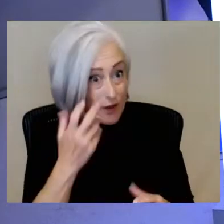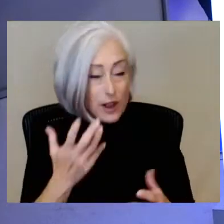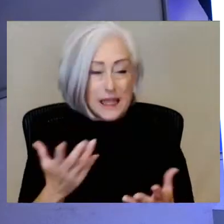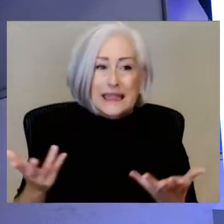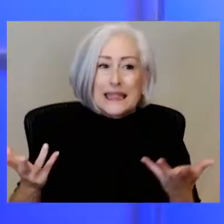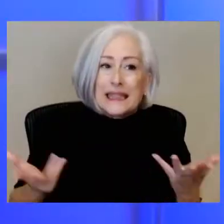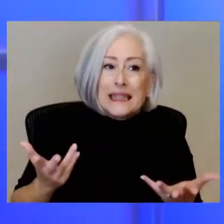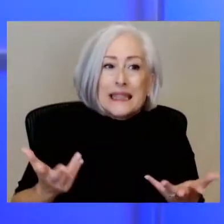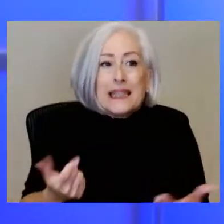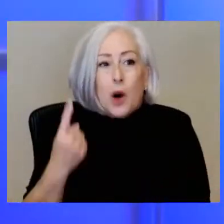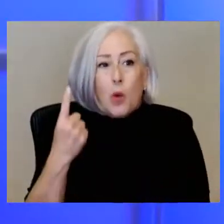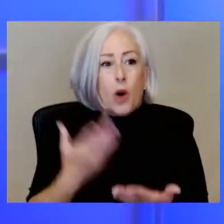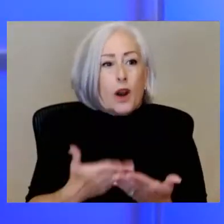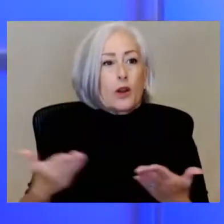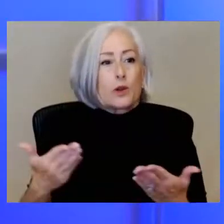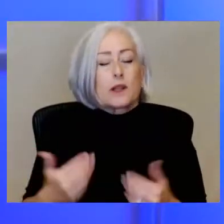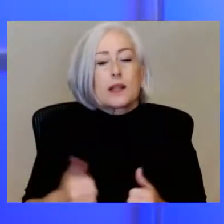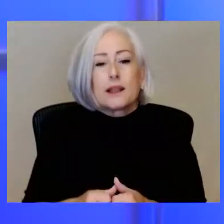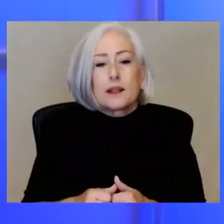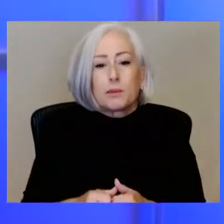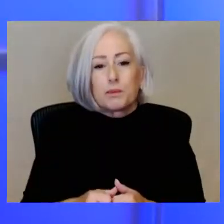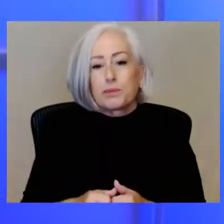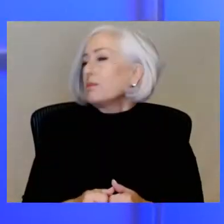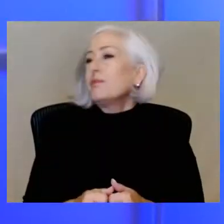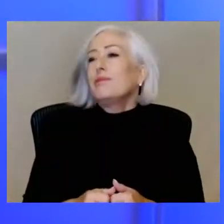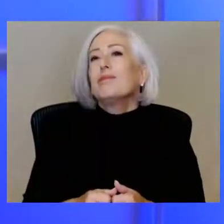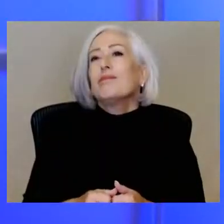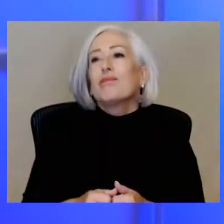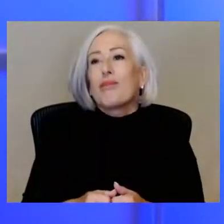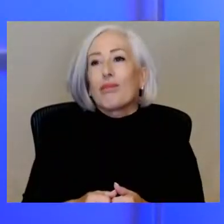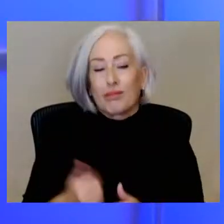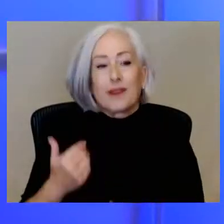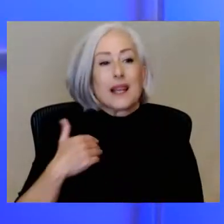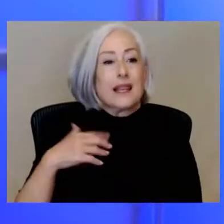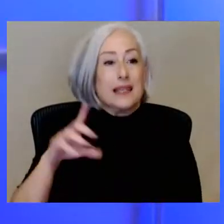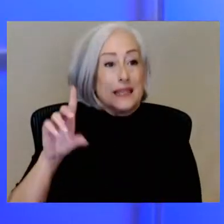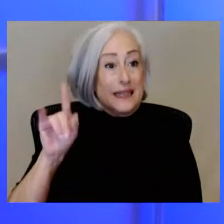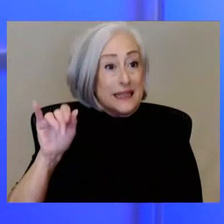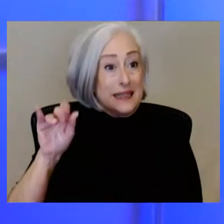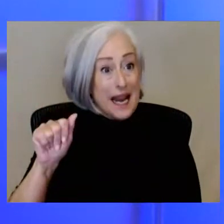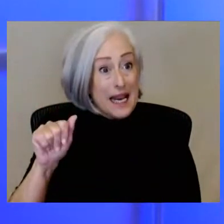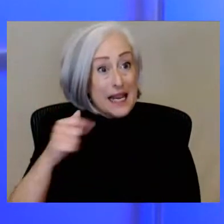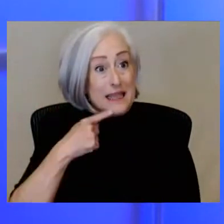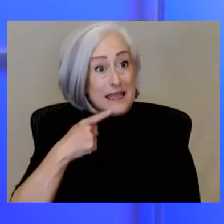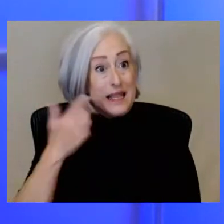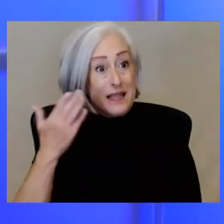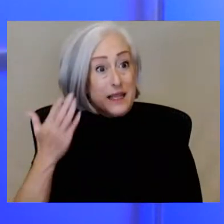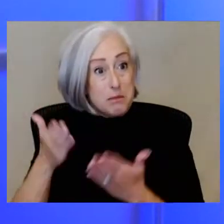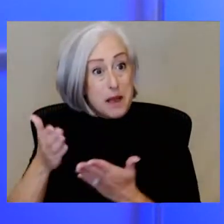of those, there's data that says it might help. There's